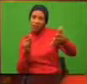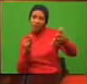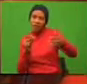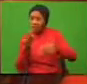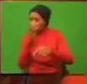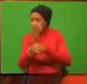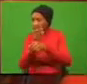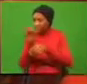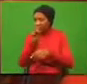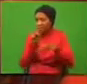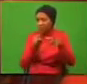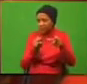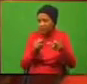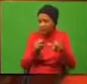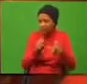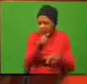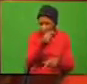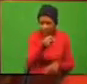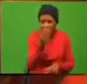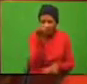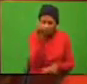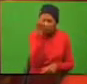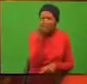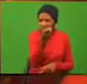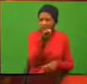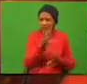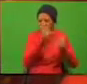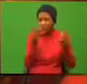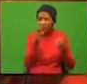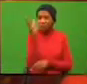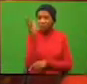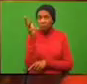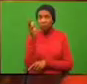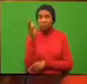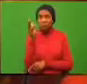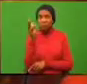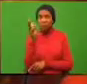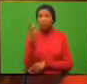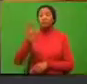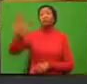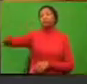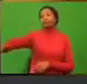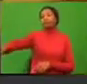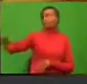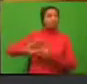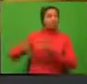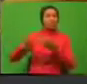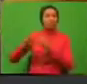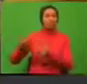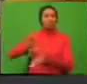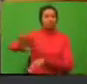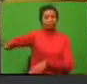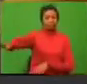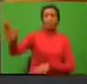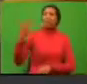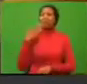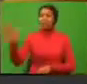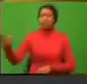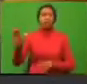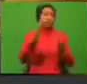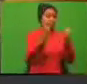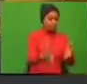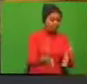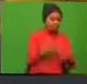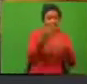Mr. Steenhuisen, does he really understand what he's saying? Honourable member, that's not the point of order. Thank you very much. Honourable Steenhuisen, can you